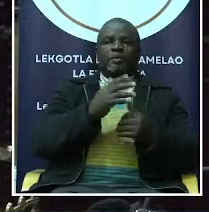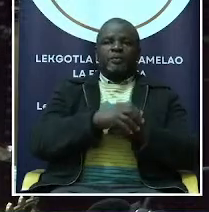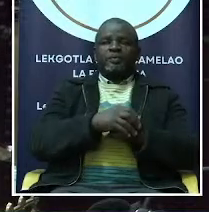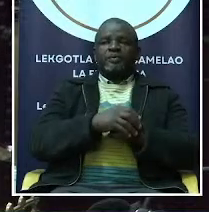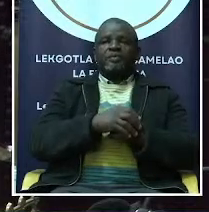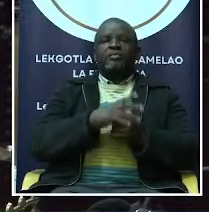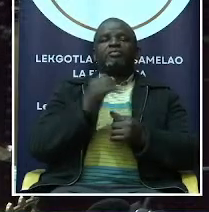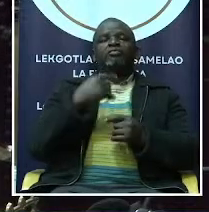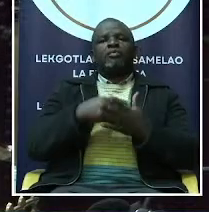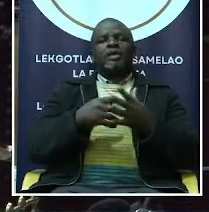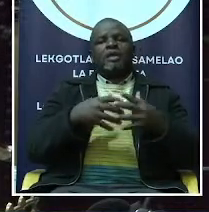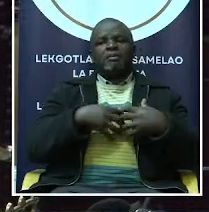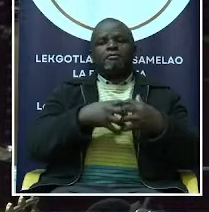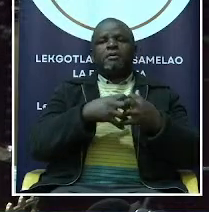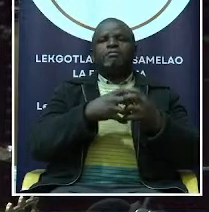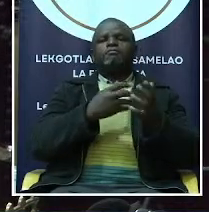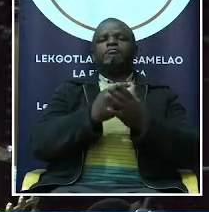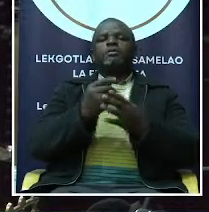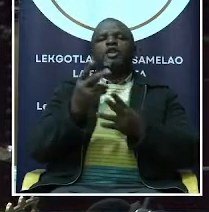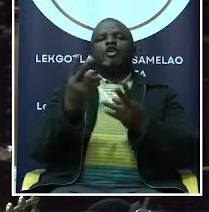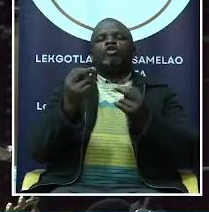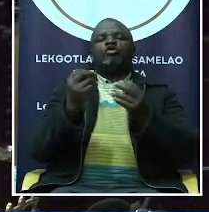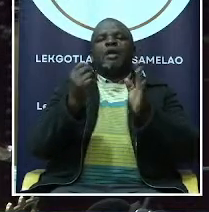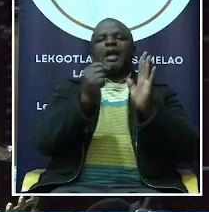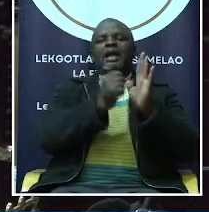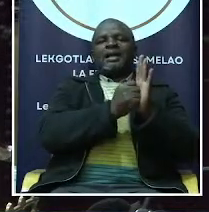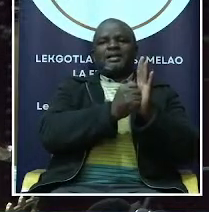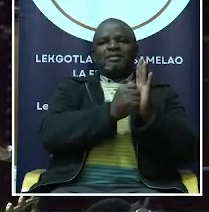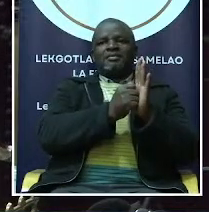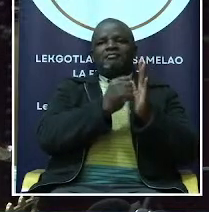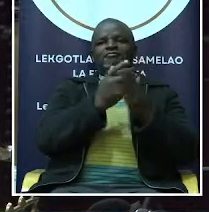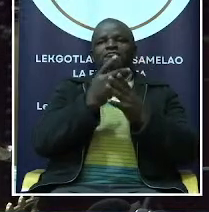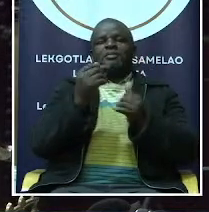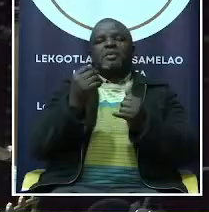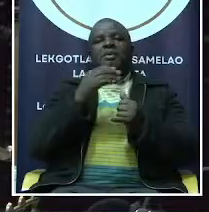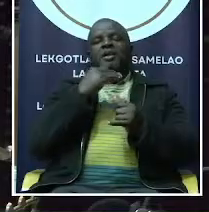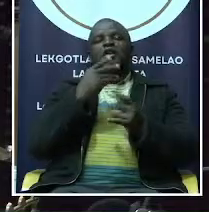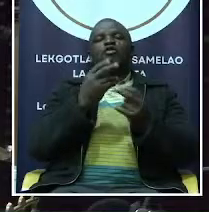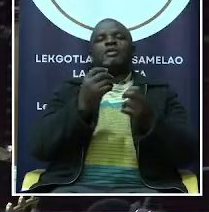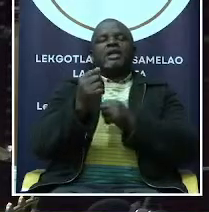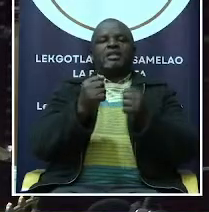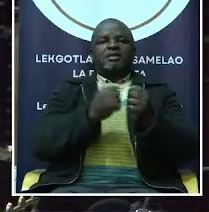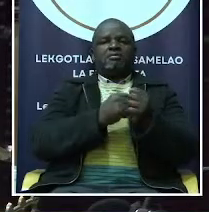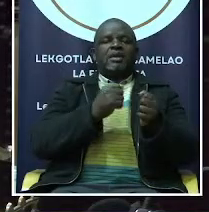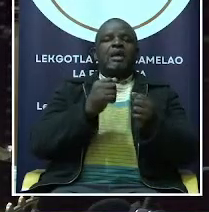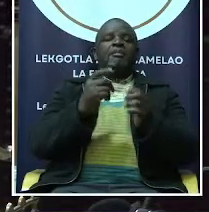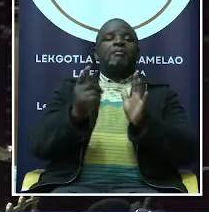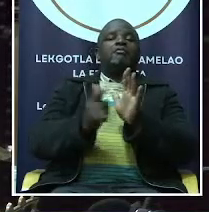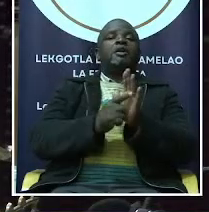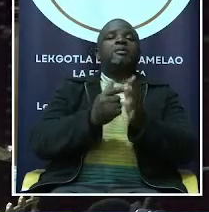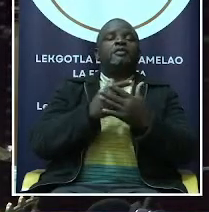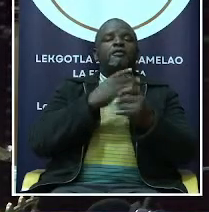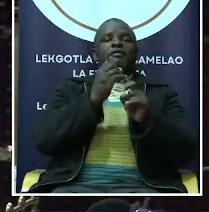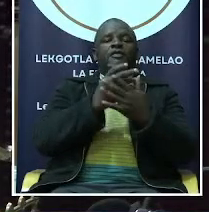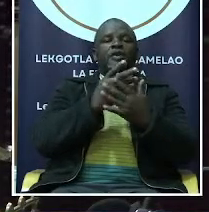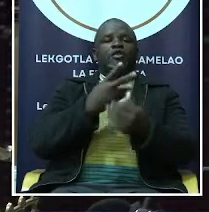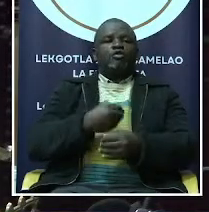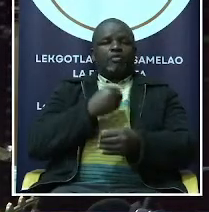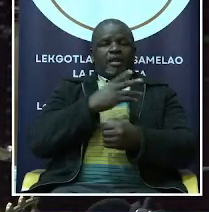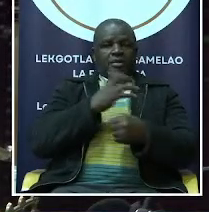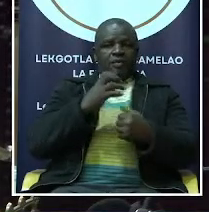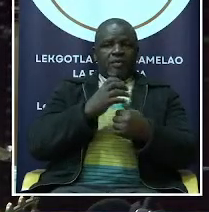that we form a new act, a new structured legislature that will deal with youth empowerment. So that's why